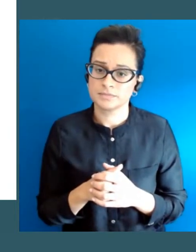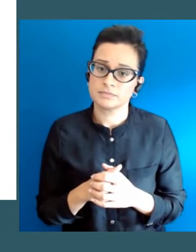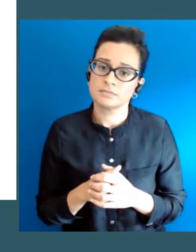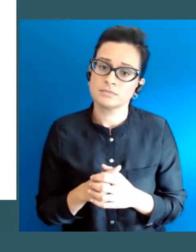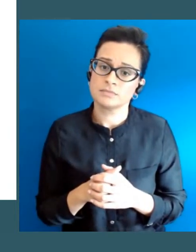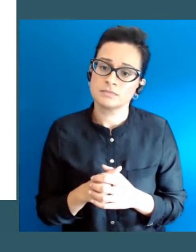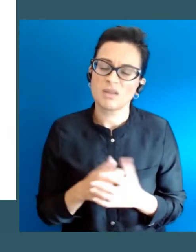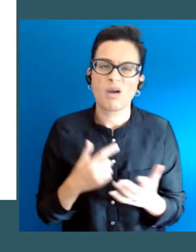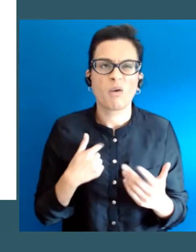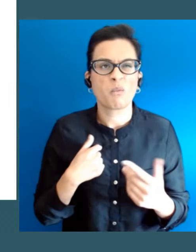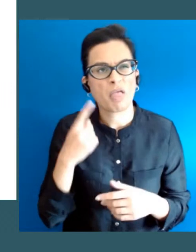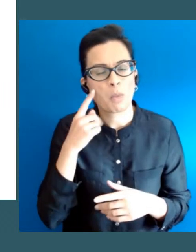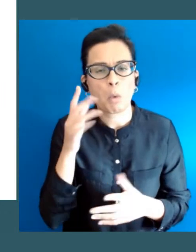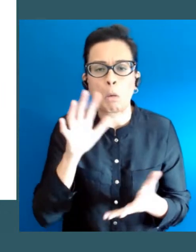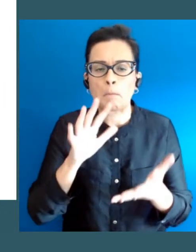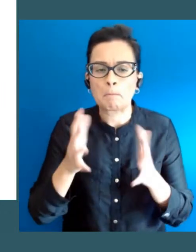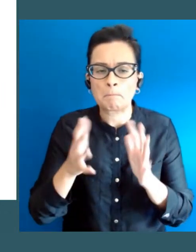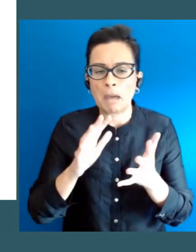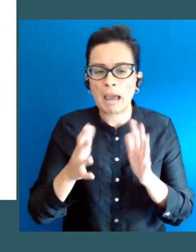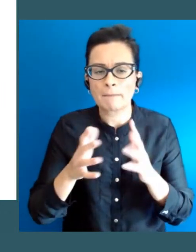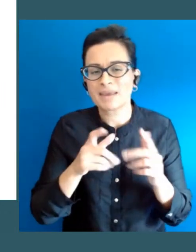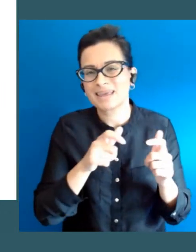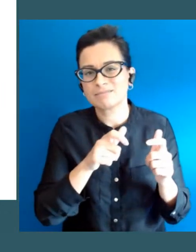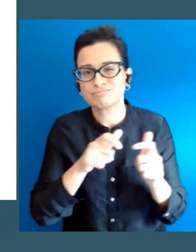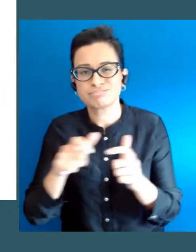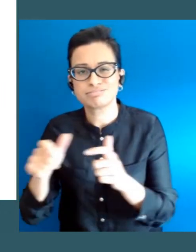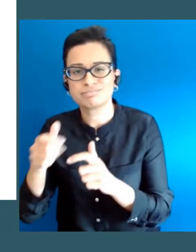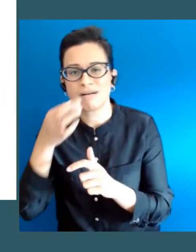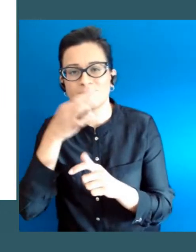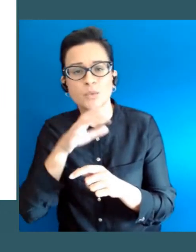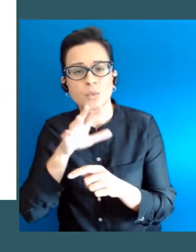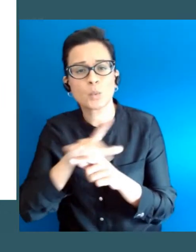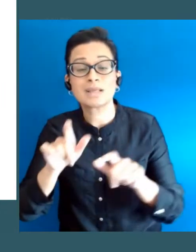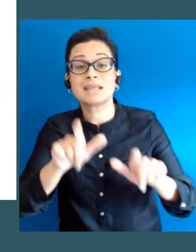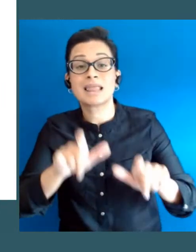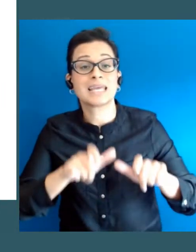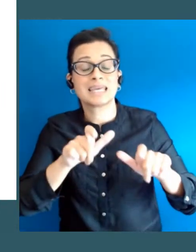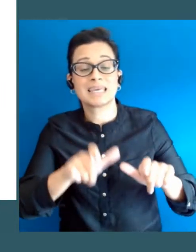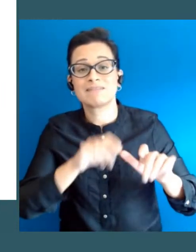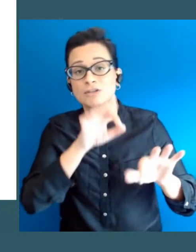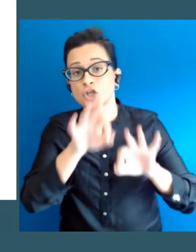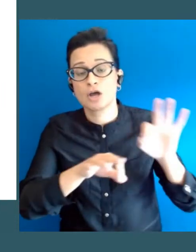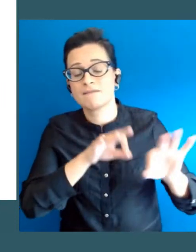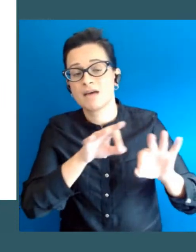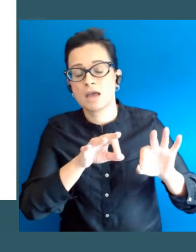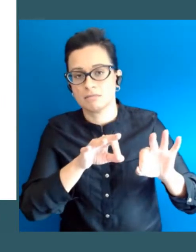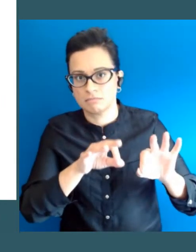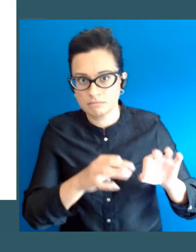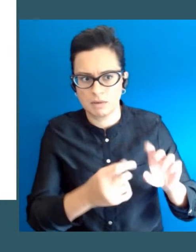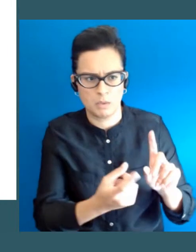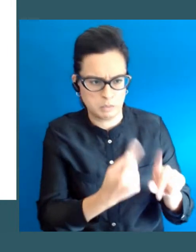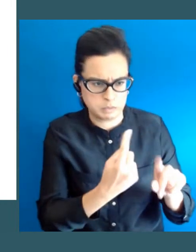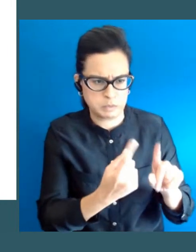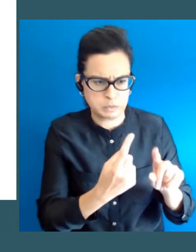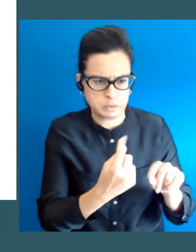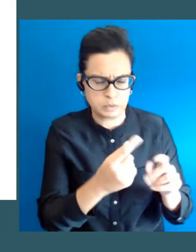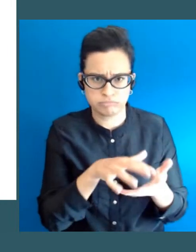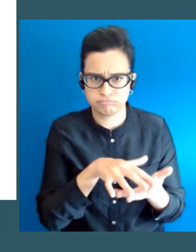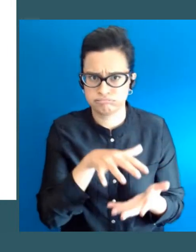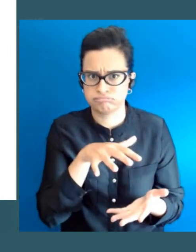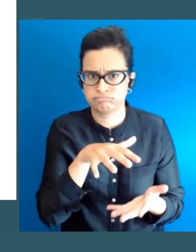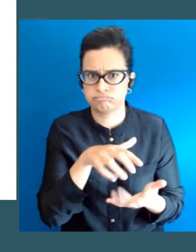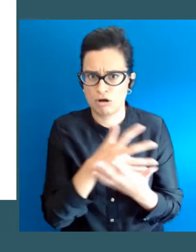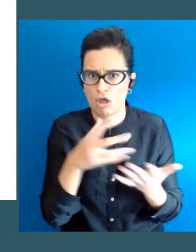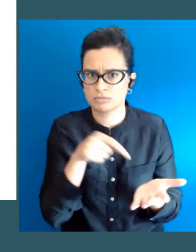going to leave that on for a few weeks, but we'd got a good population, a